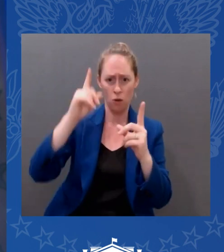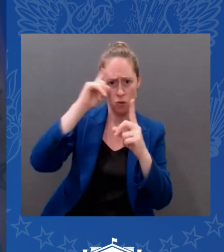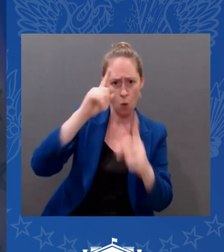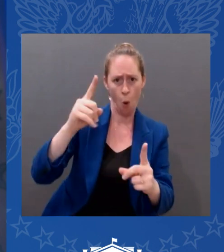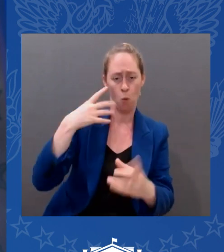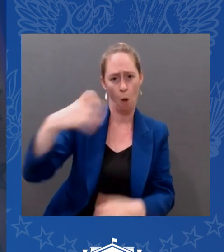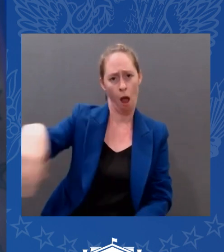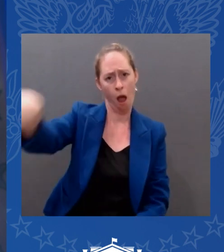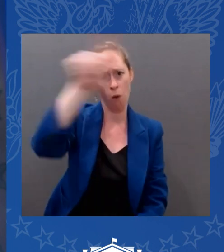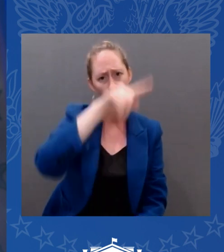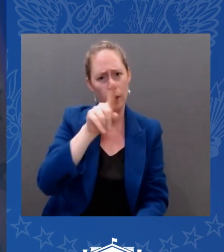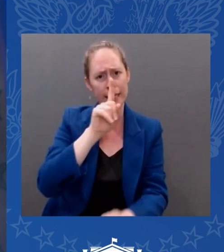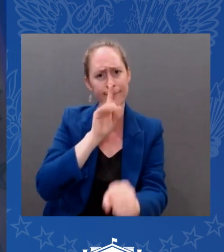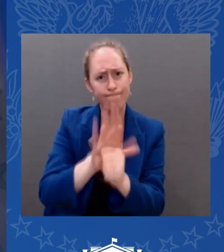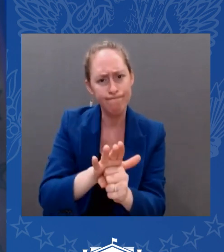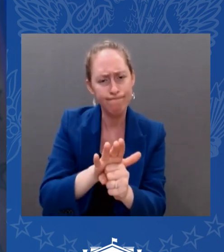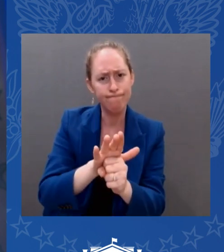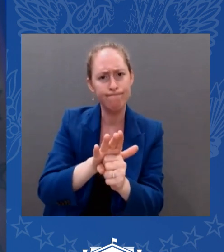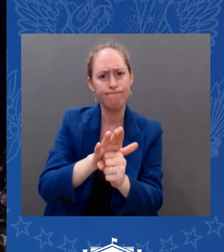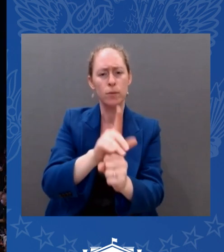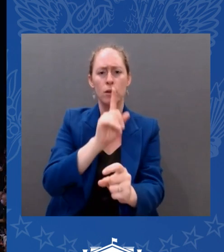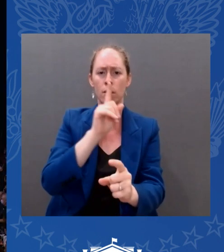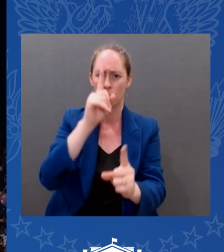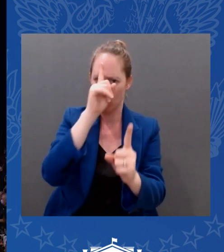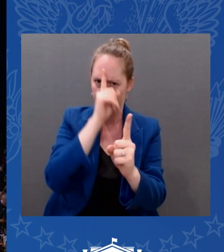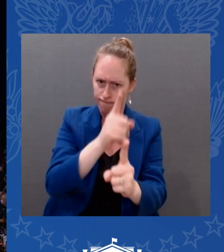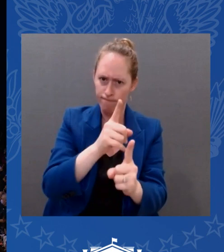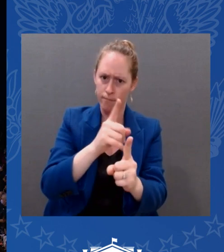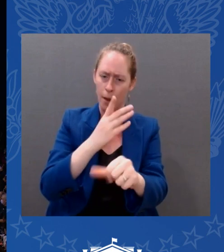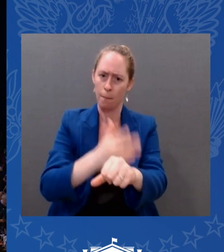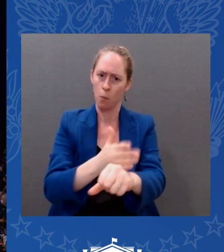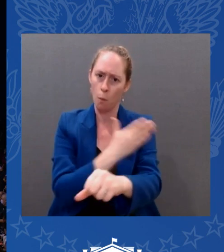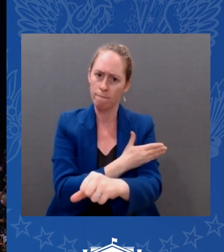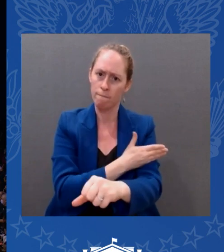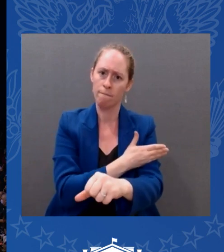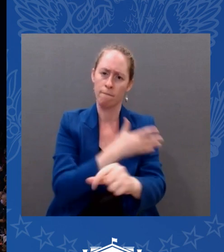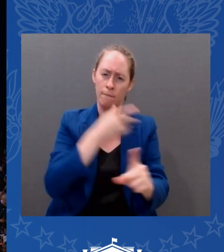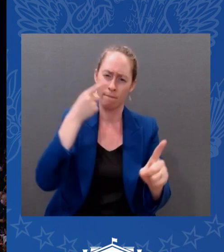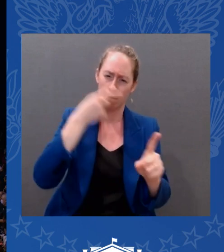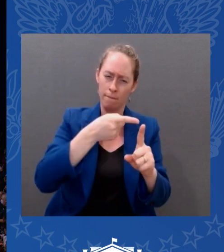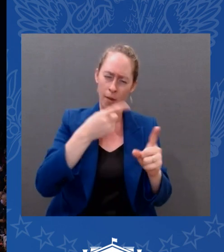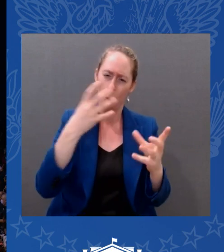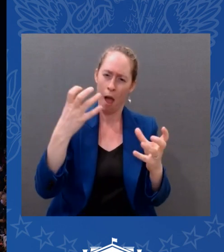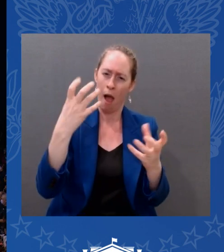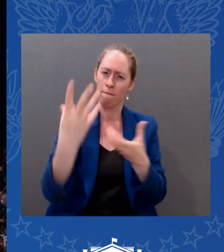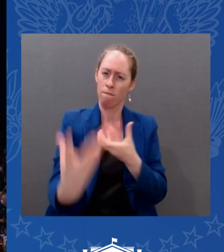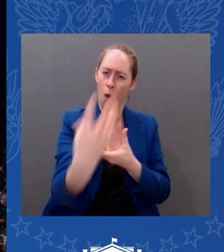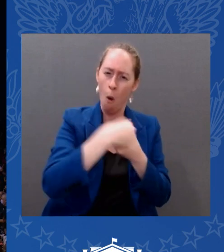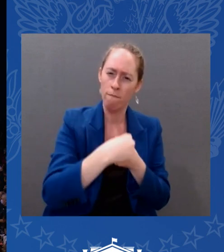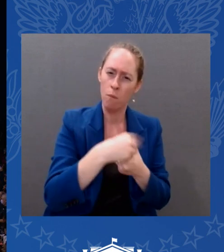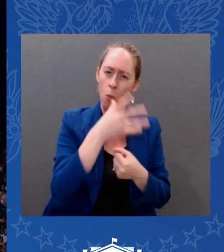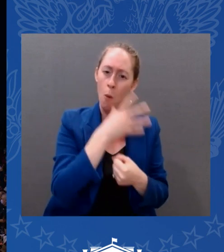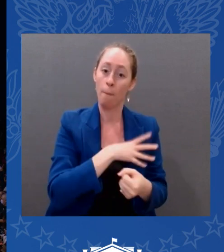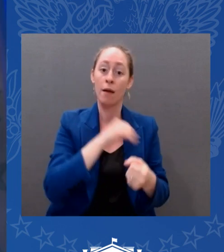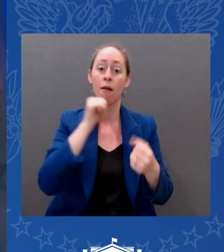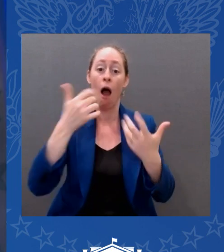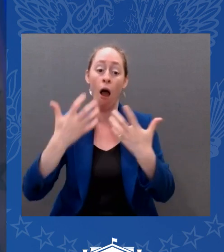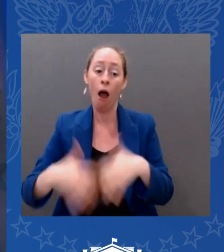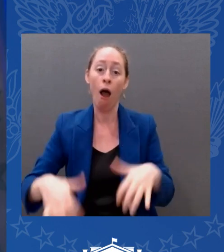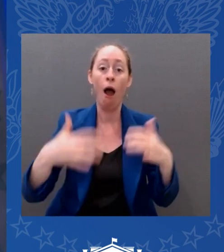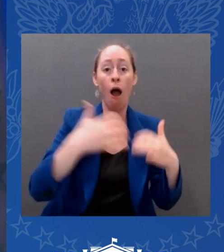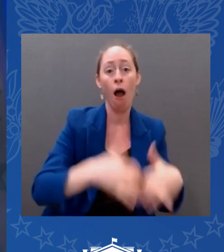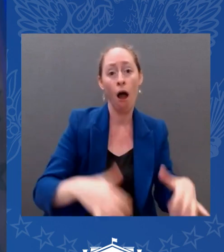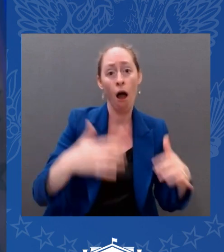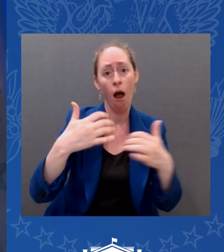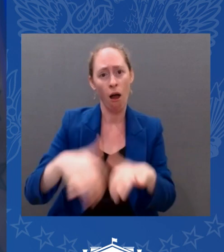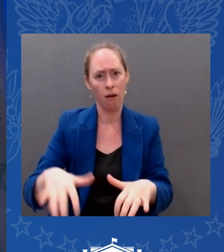women and the representation of women and the women's agenda currently underrepresented. We have